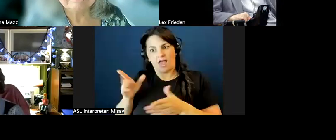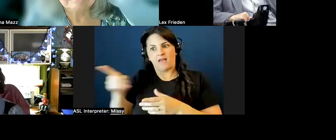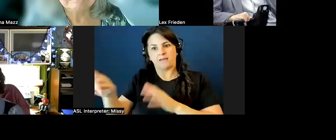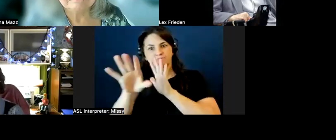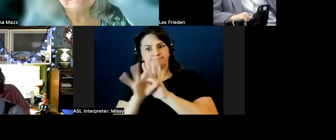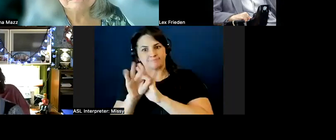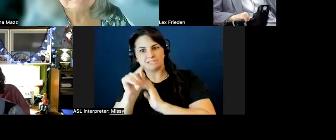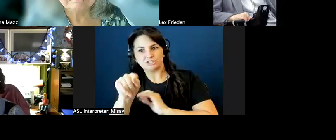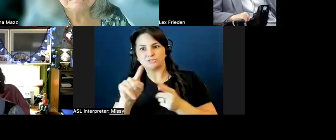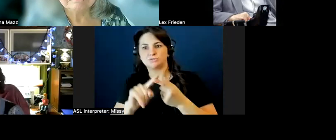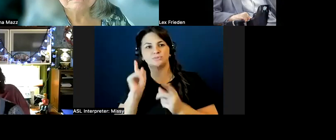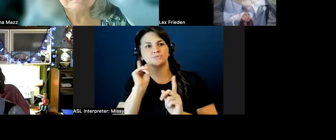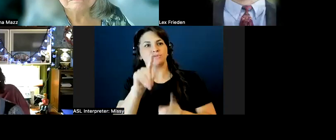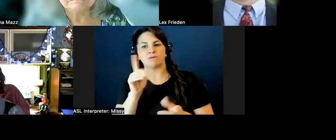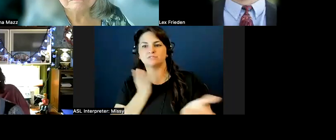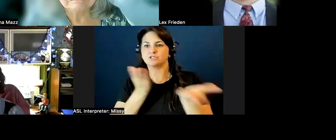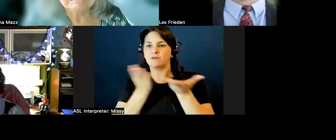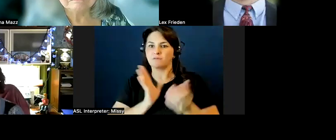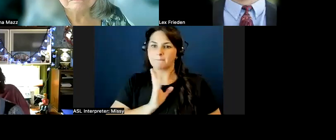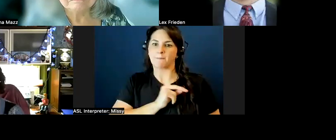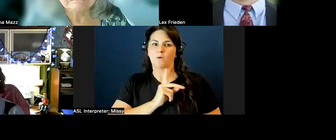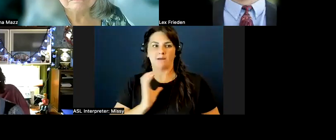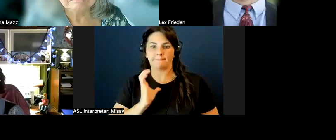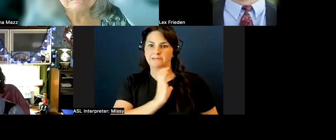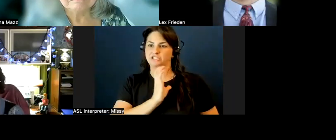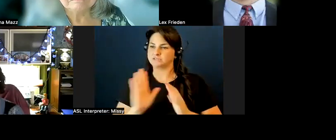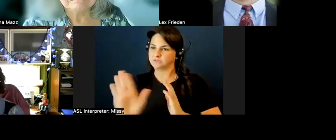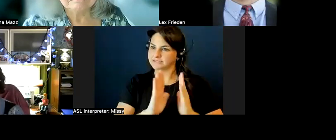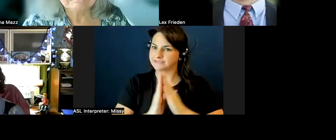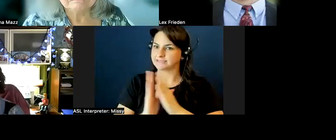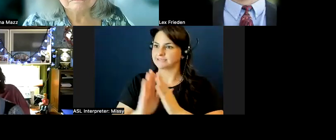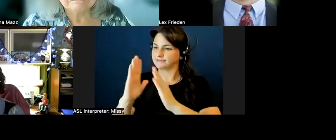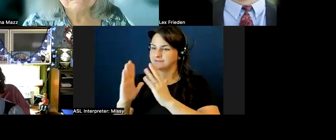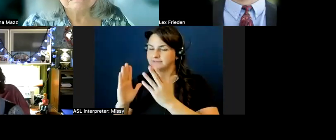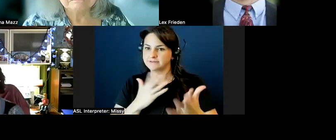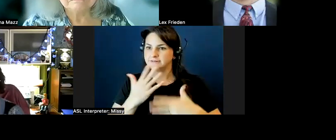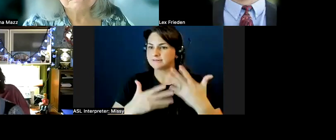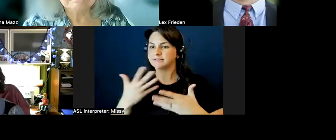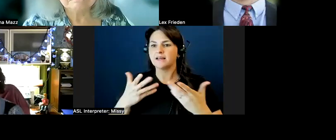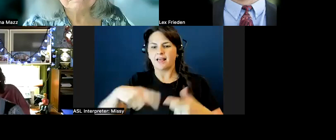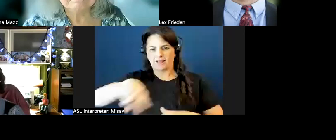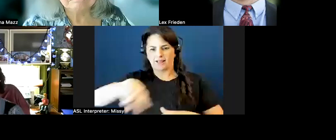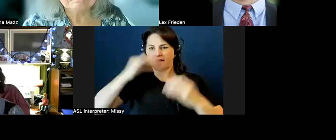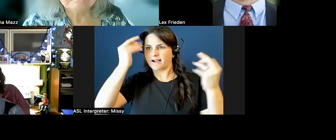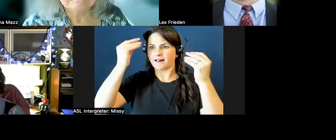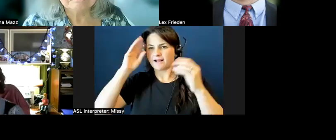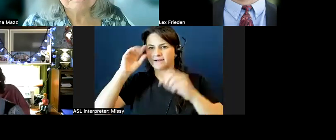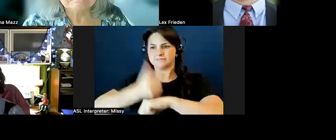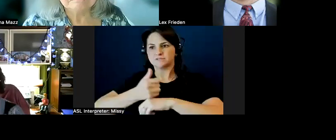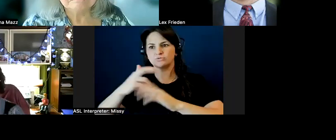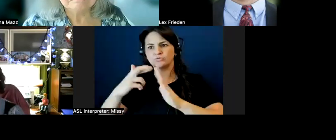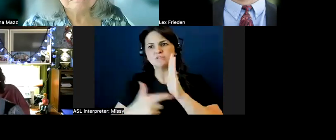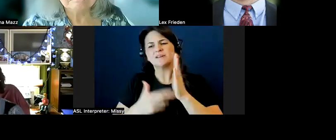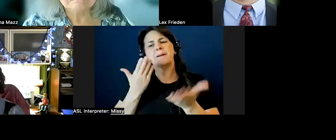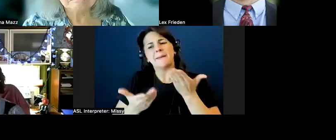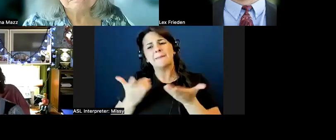the boards and commissions in the cities and towns that are making up these rules, and then we can fix